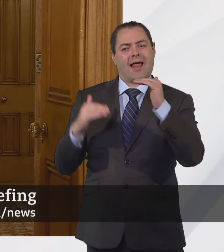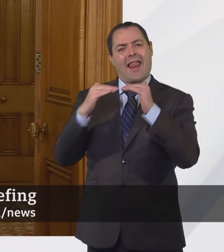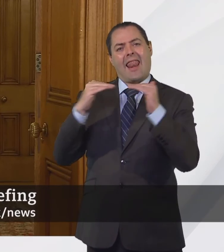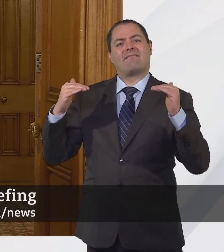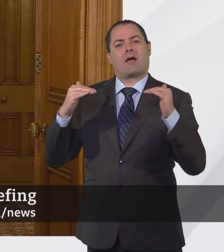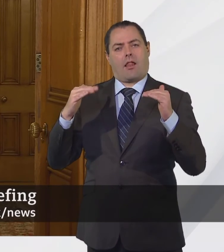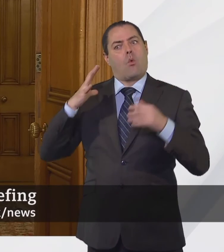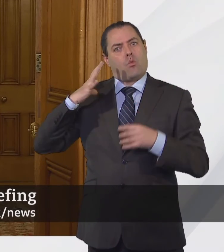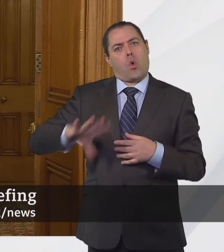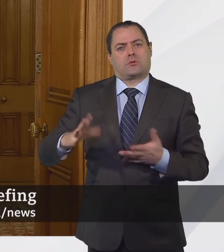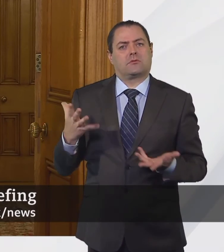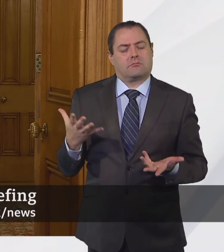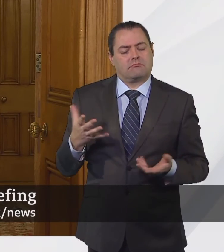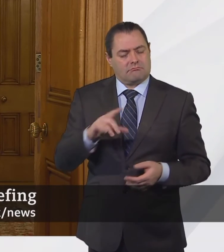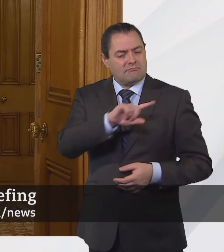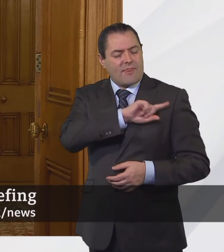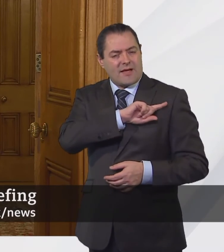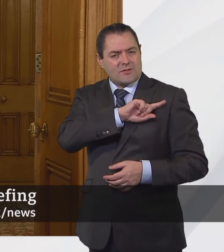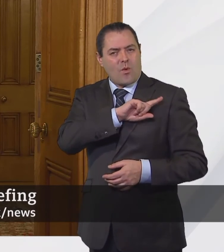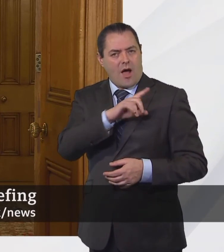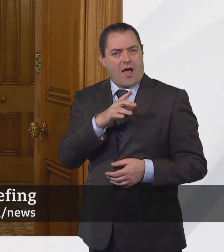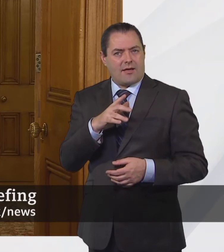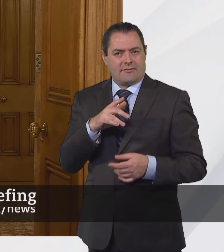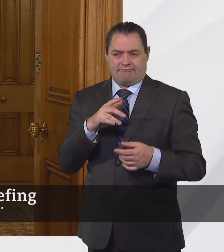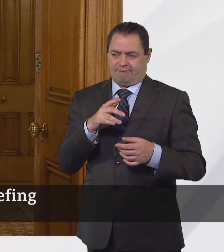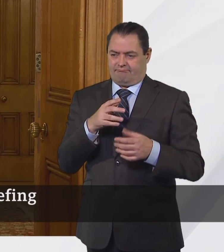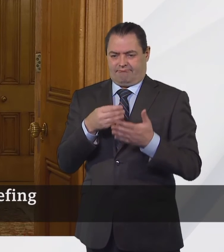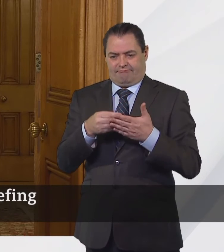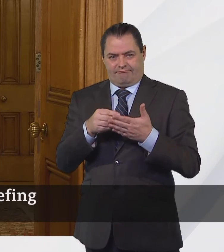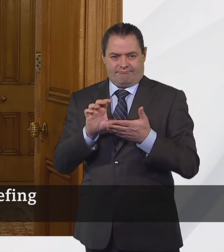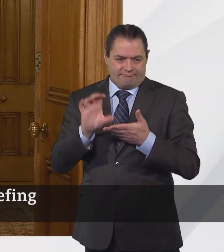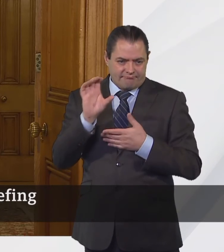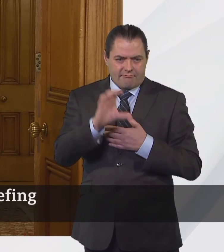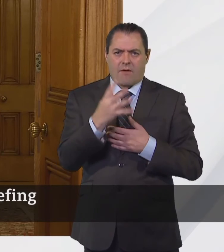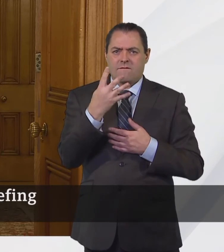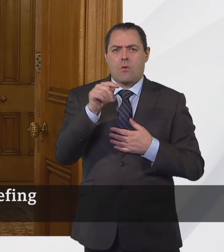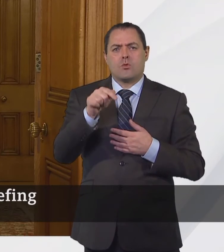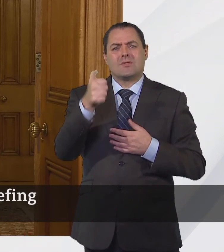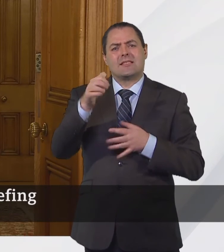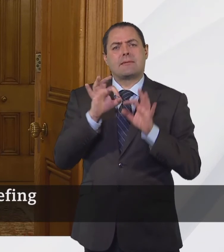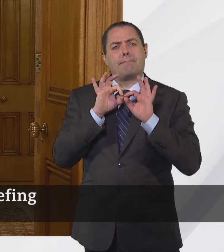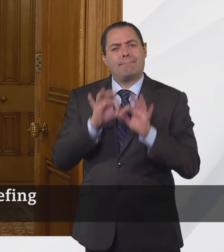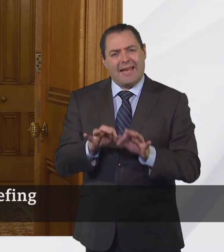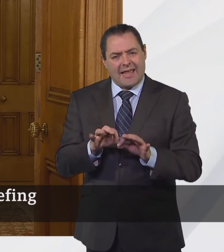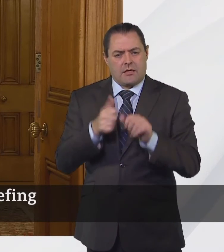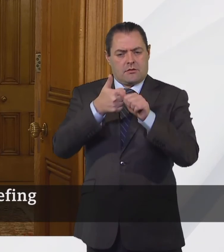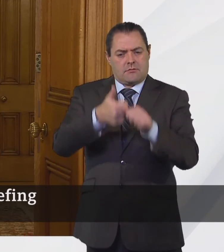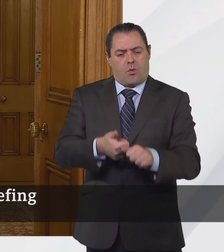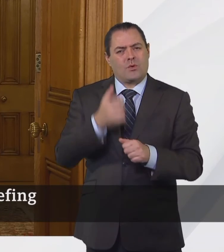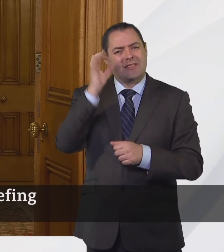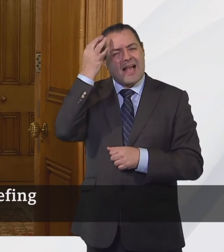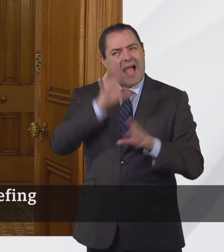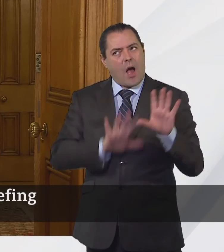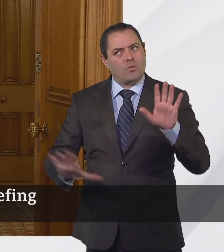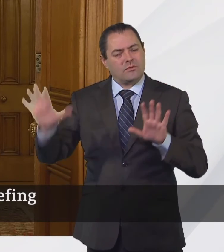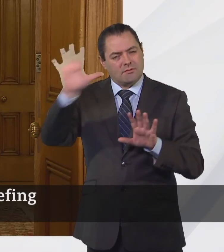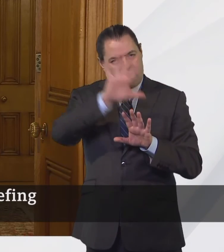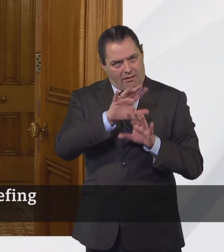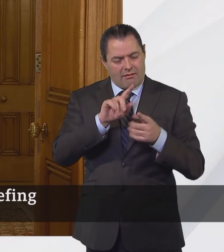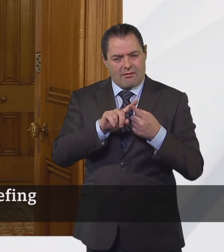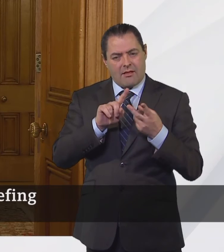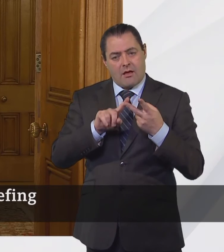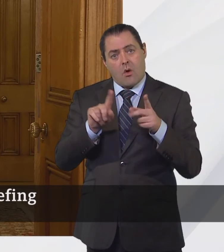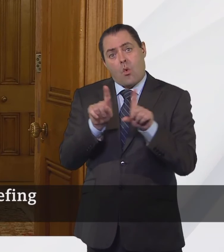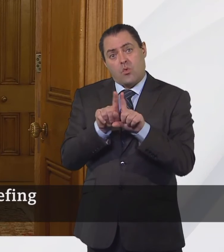And that's why we've not just putting 4.6 billion into supporting local government across the UK,